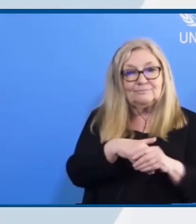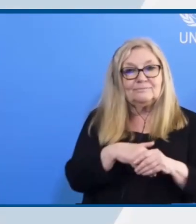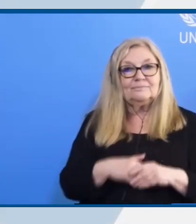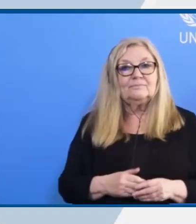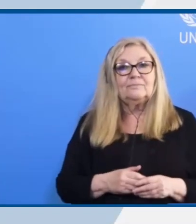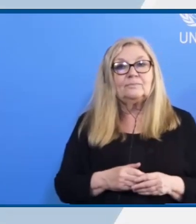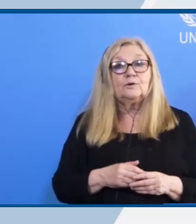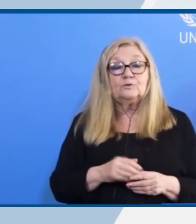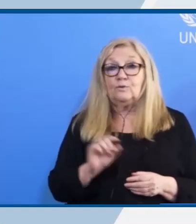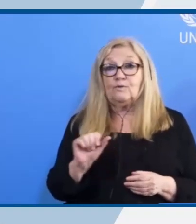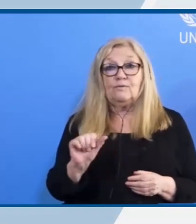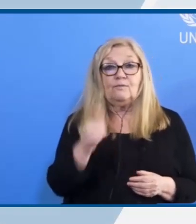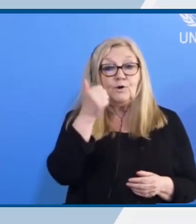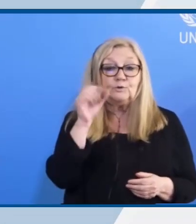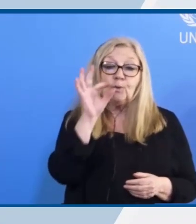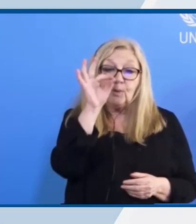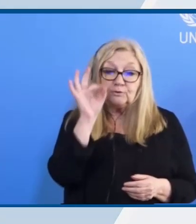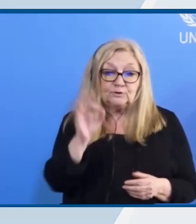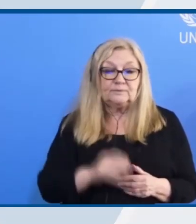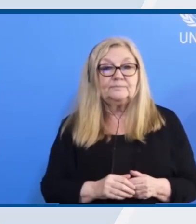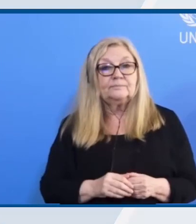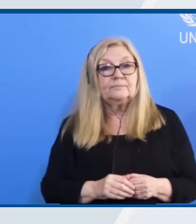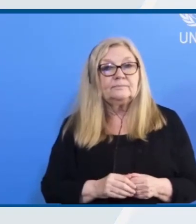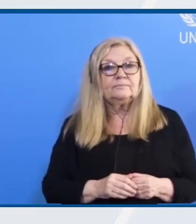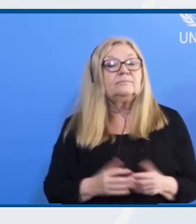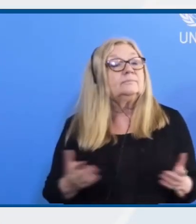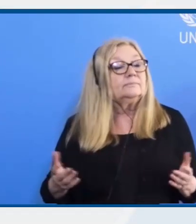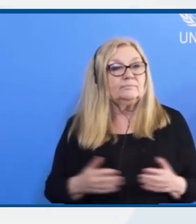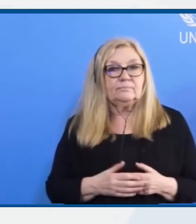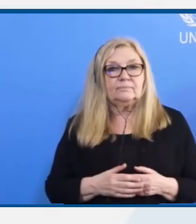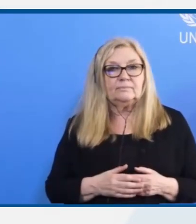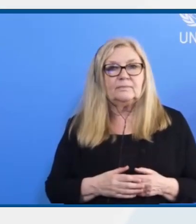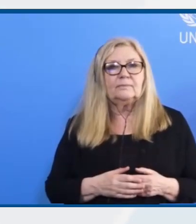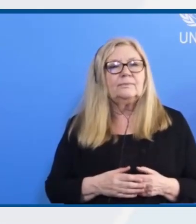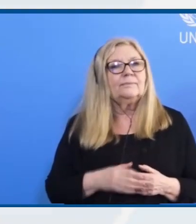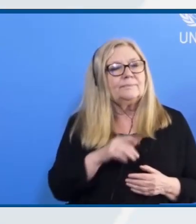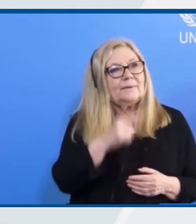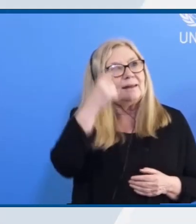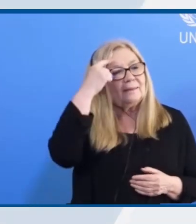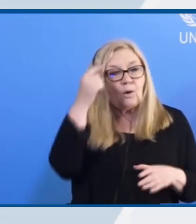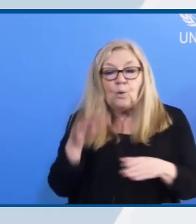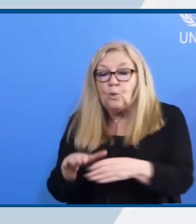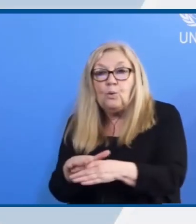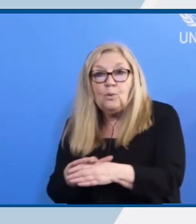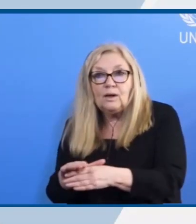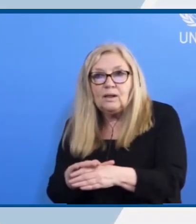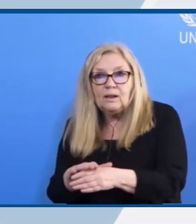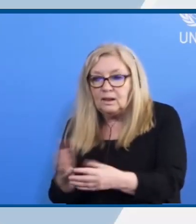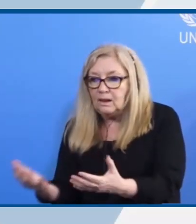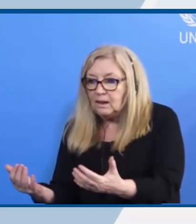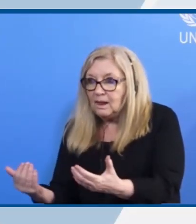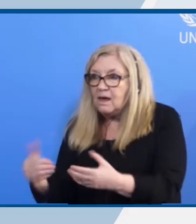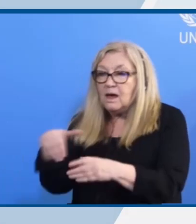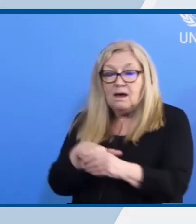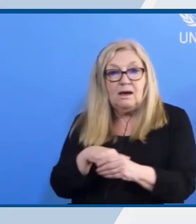is a first question that is addressed to Alessandro, and the question reads, how to attract local community to participate in